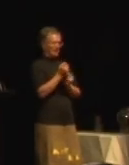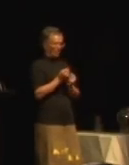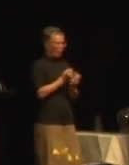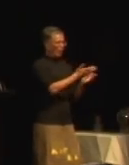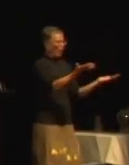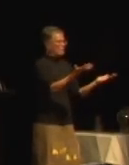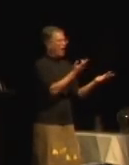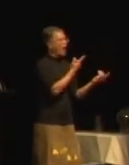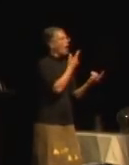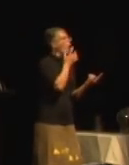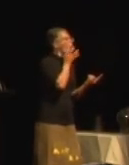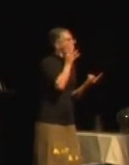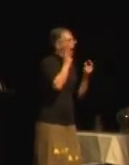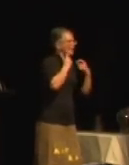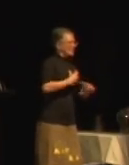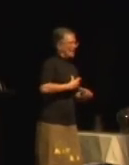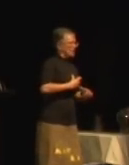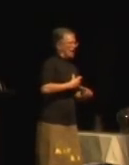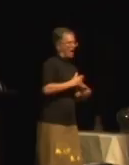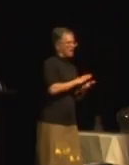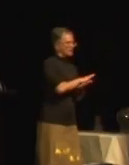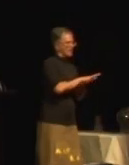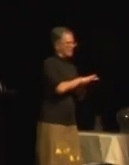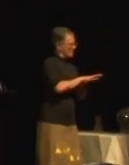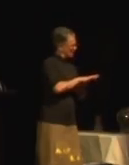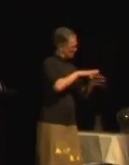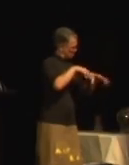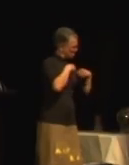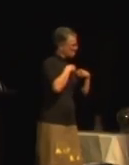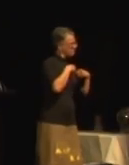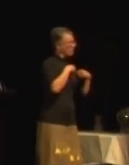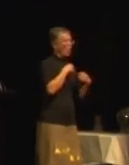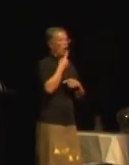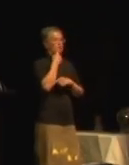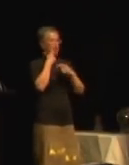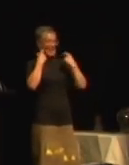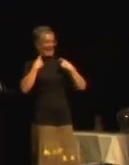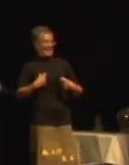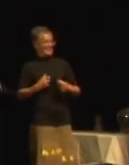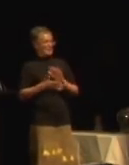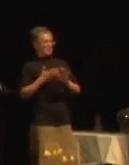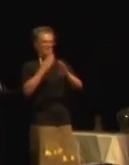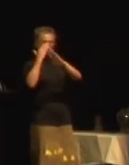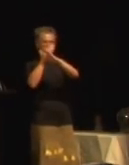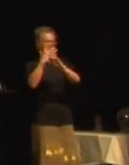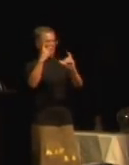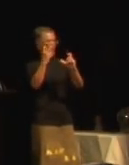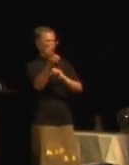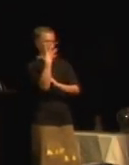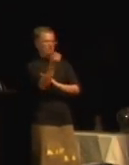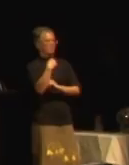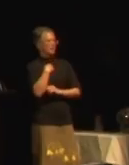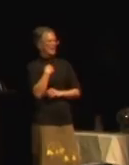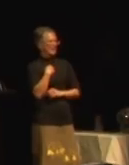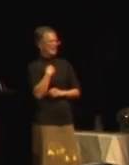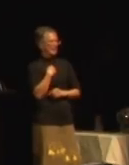or red lanyard. White lanyards mean you're okay being photographed, a red one means you're not. Wearing a name badge is